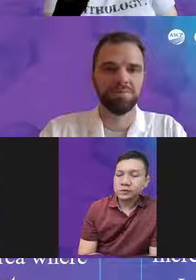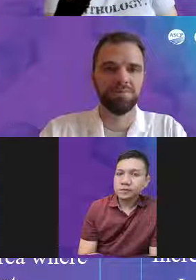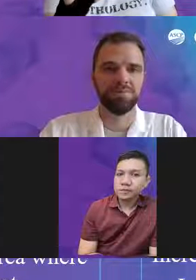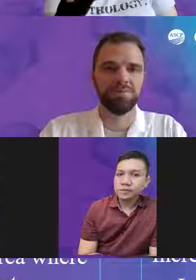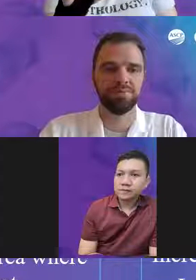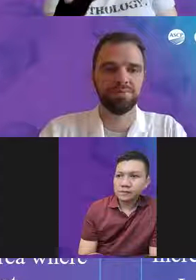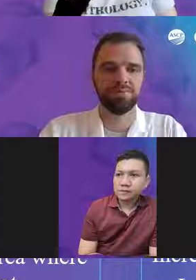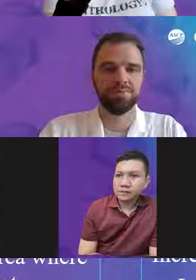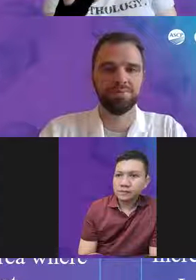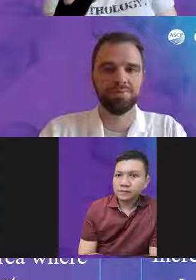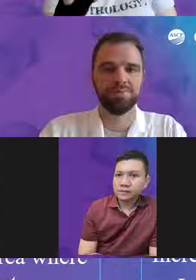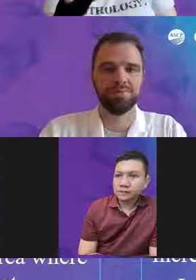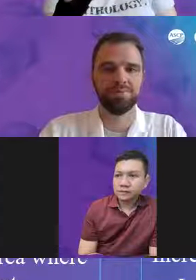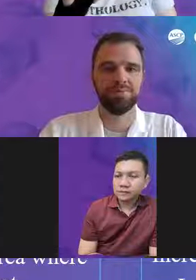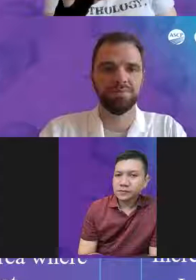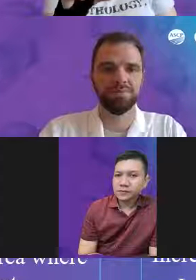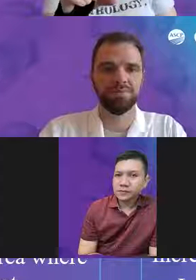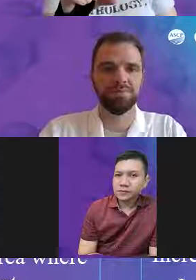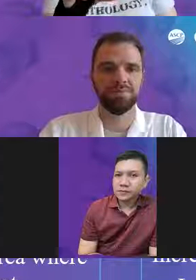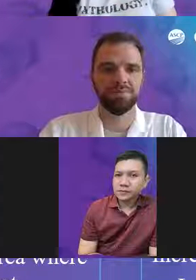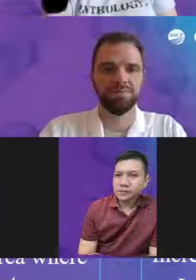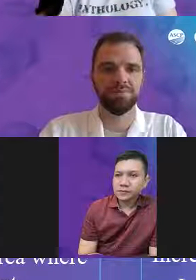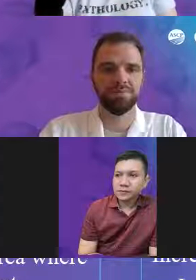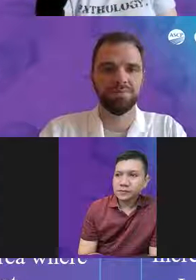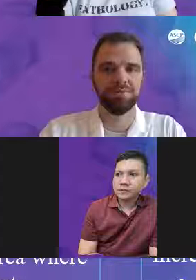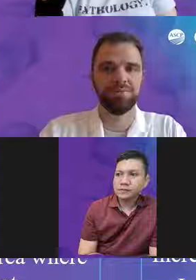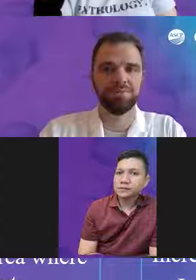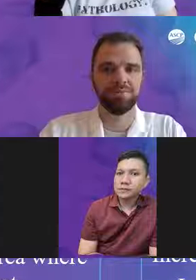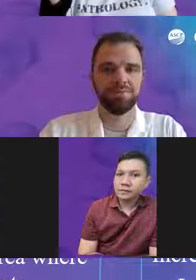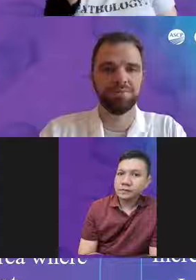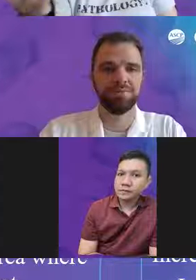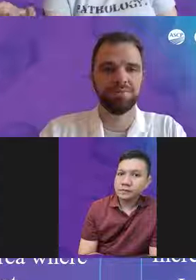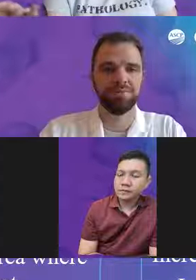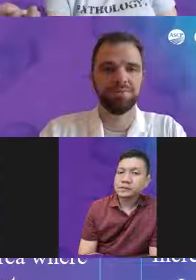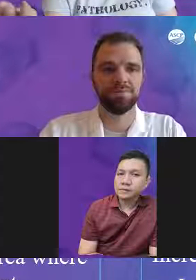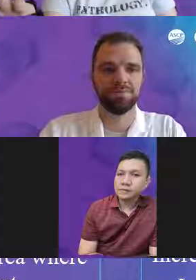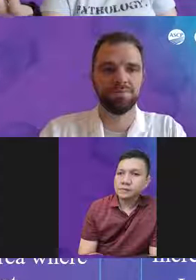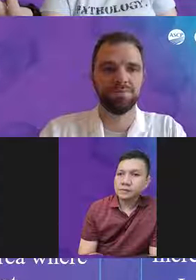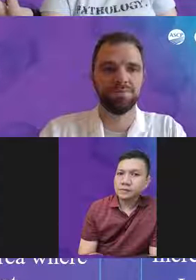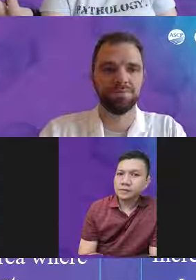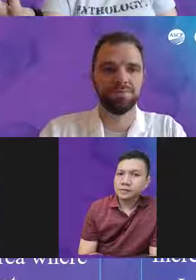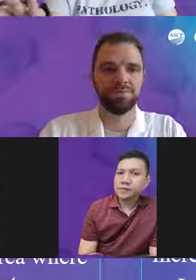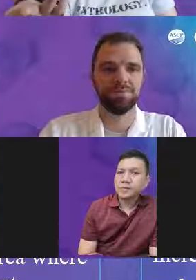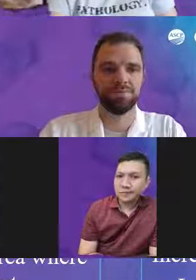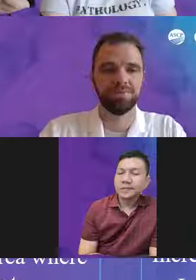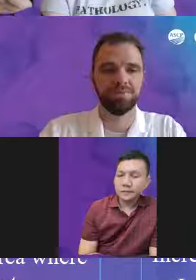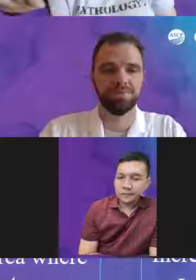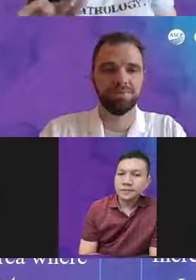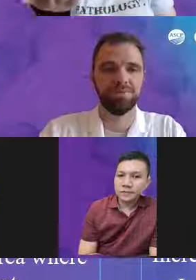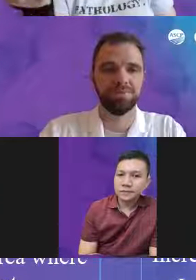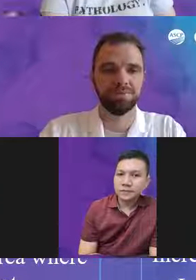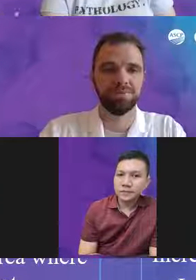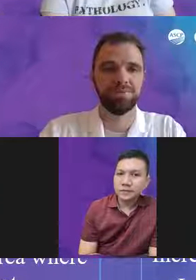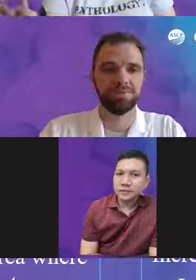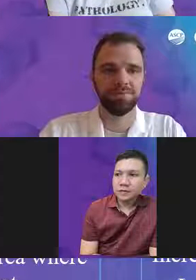can see the portion of the red cells that are in the blood versus plasma. And that's your hematocrit, right? Your hematocrit